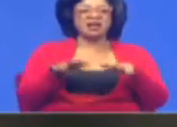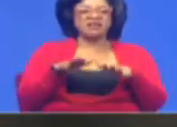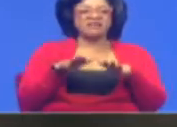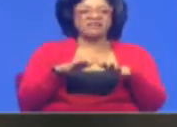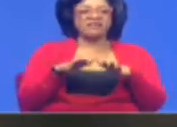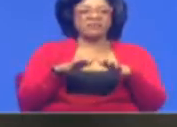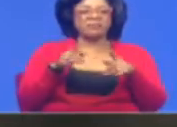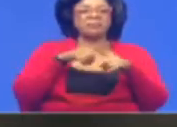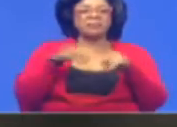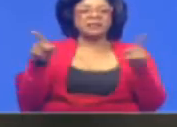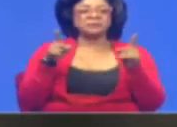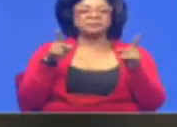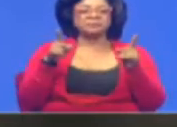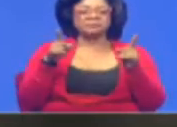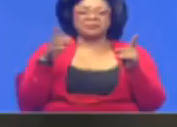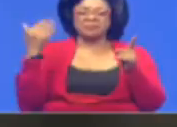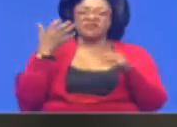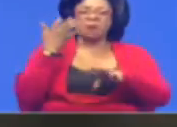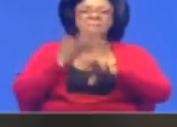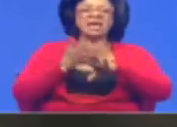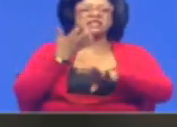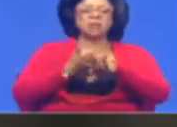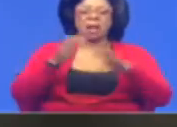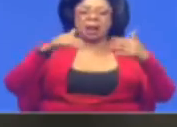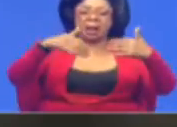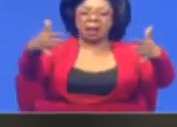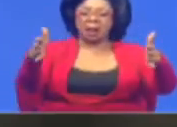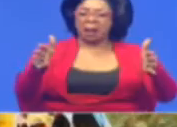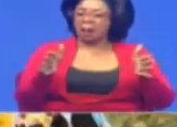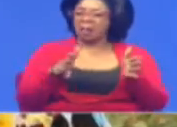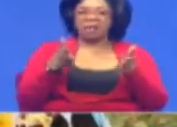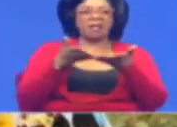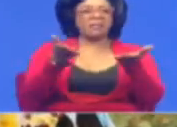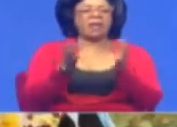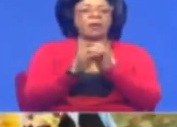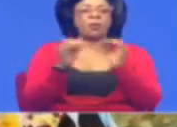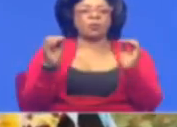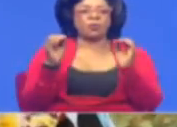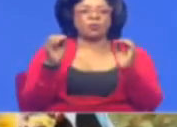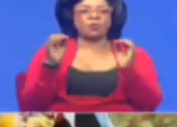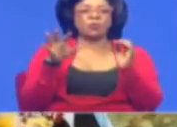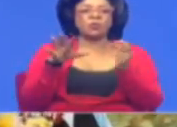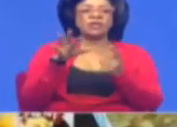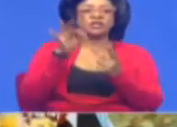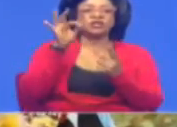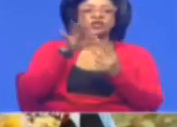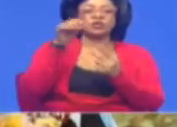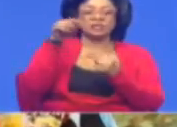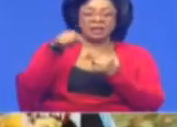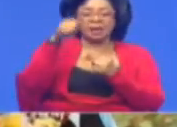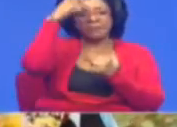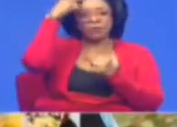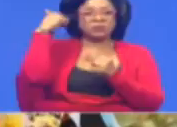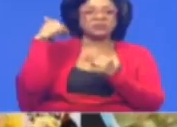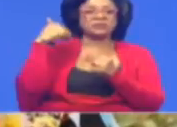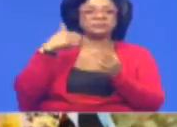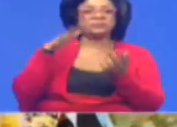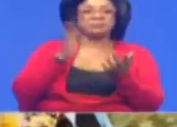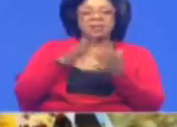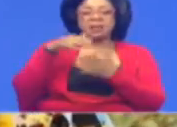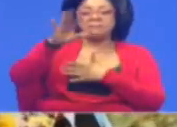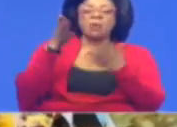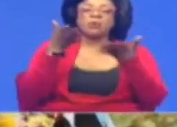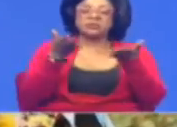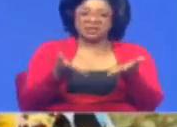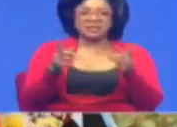metal bars that were around her grave that we painted were not there. We chose here because her mom is also here. So we wanted her to be with her mom.